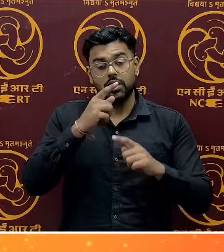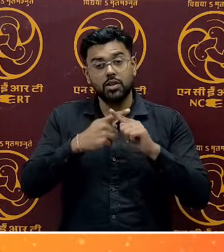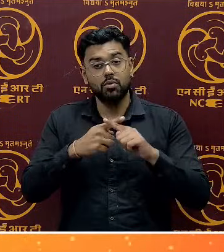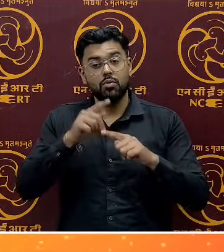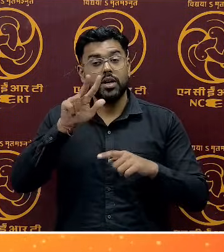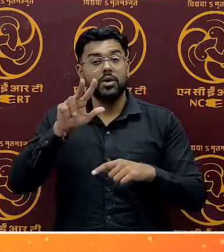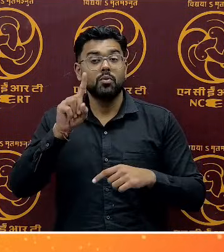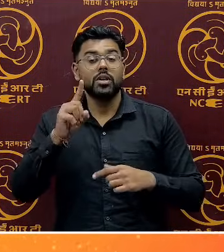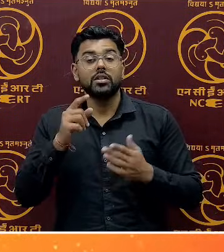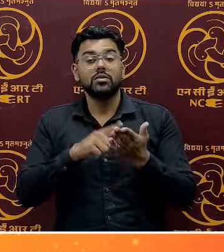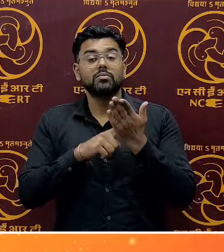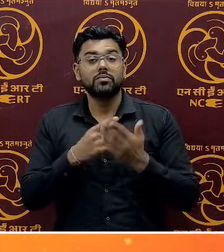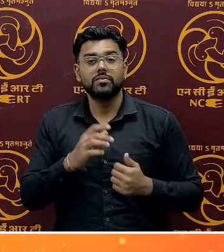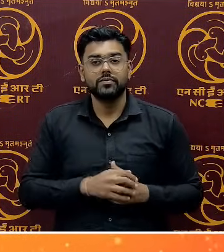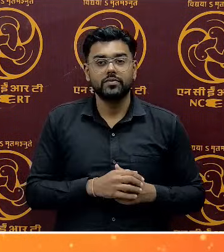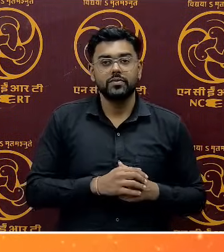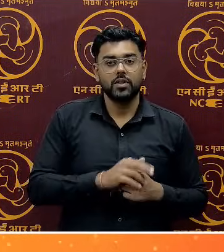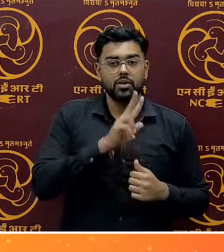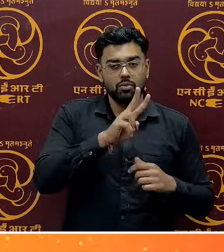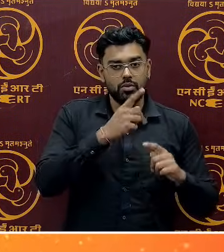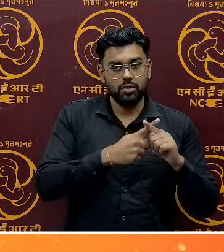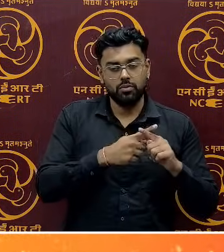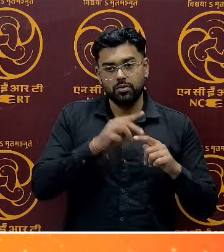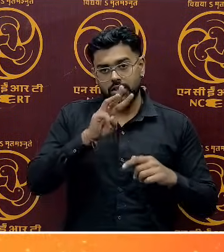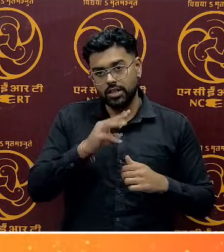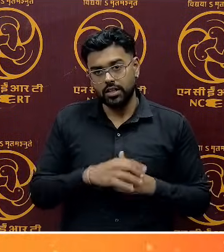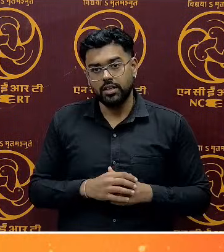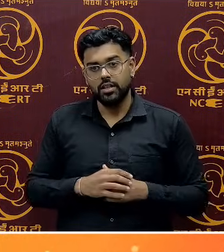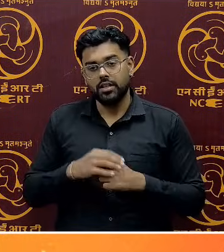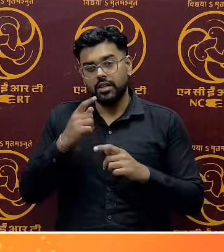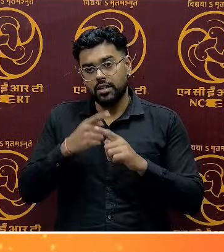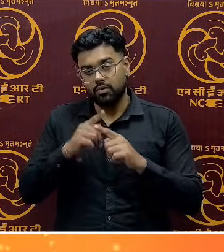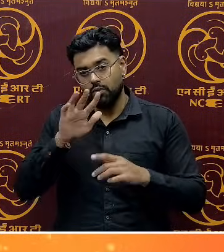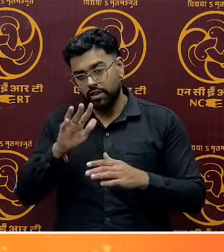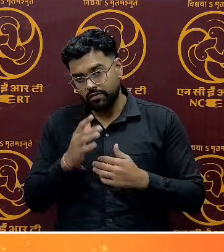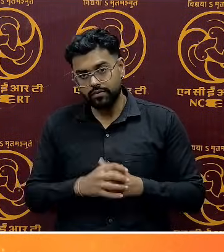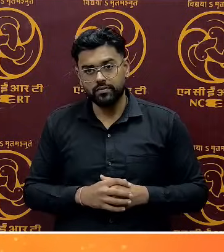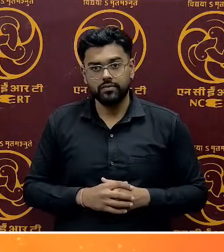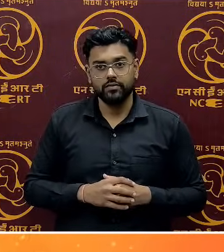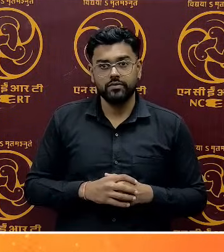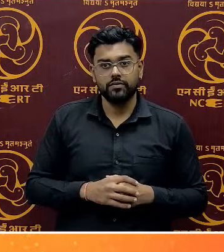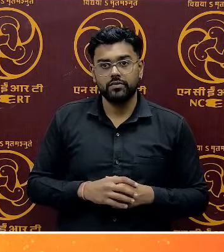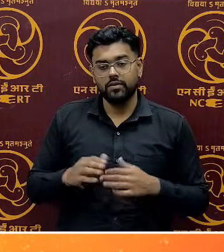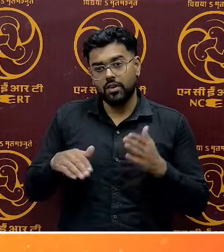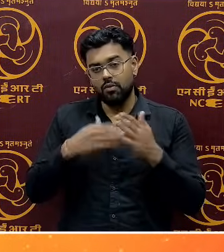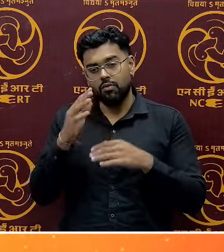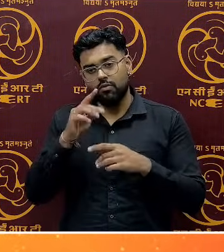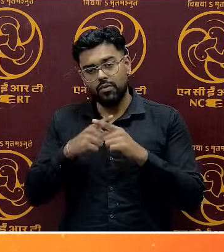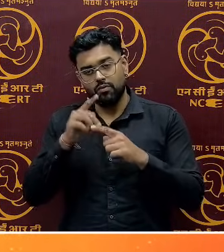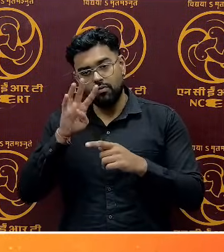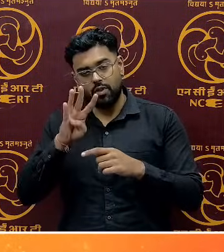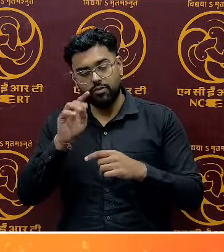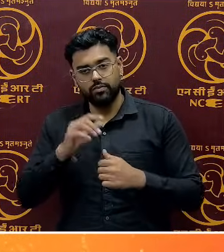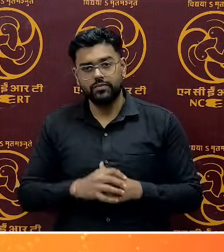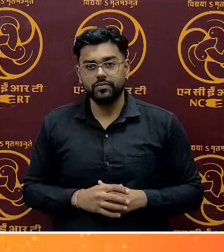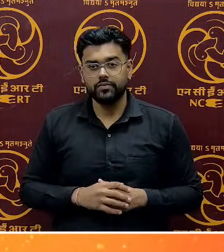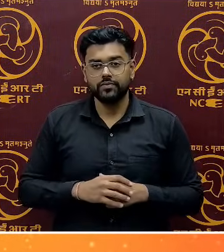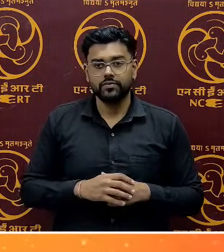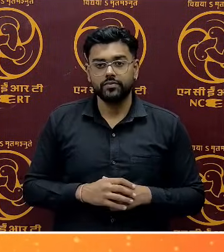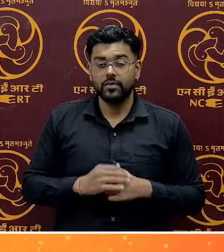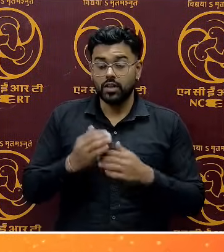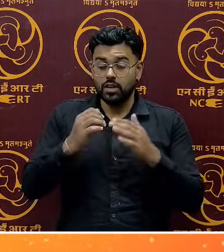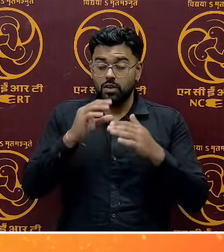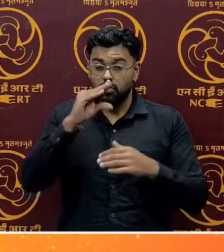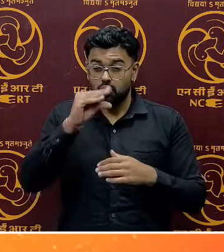I can write this as 2 to the power 3 into 5 to the power 2 into 3 to the power 4. What is the smallest